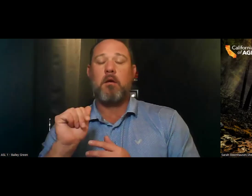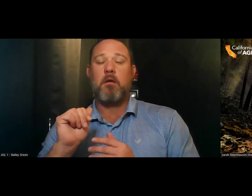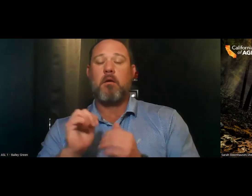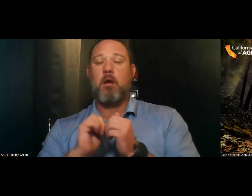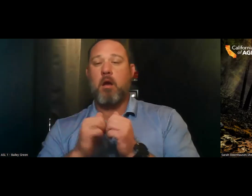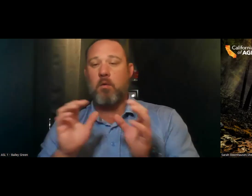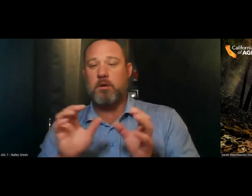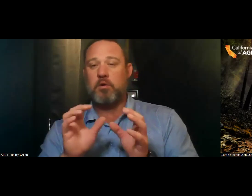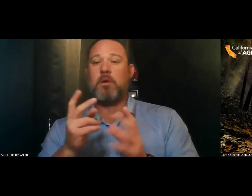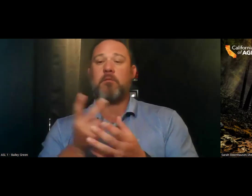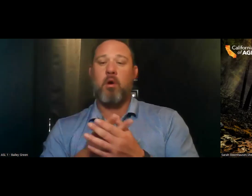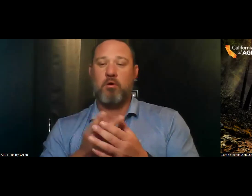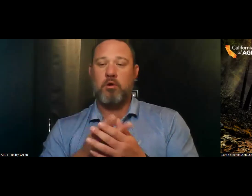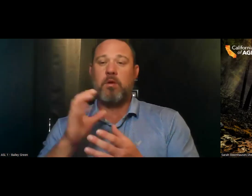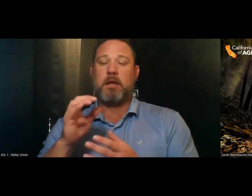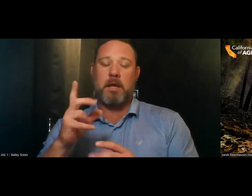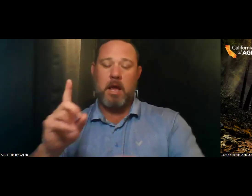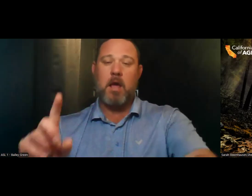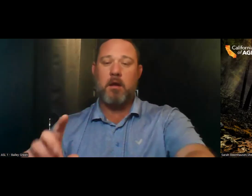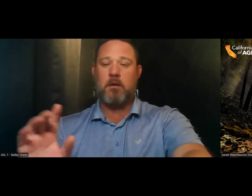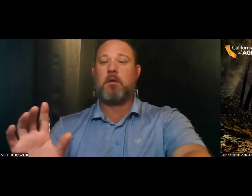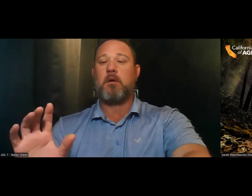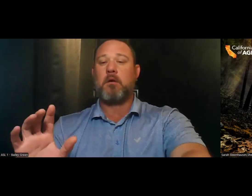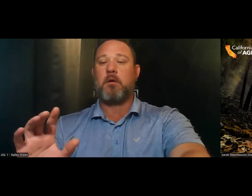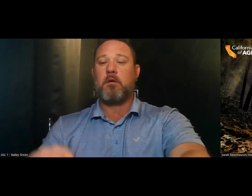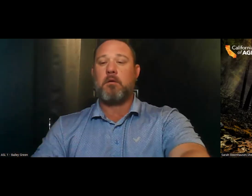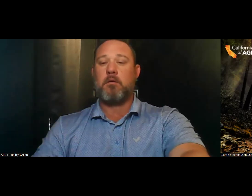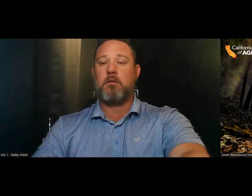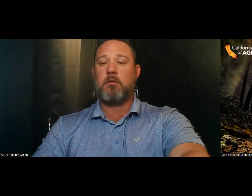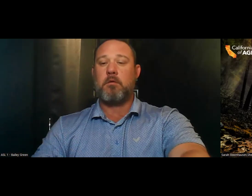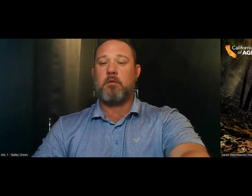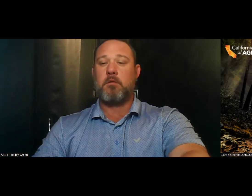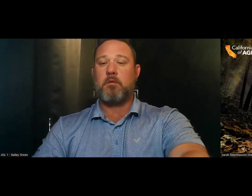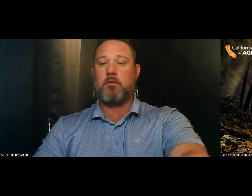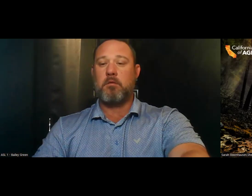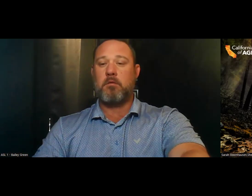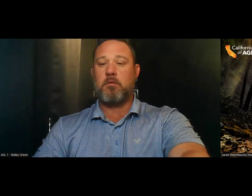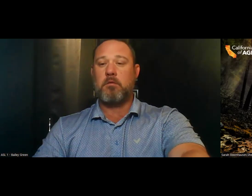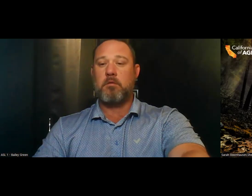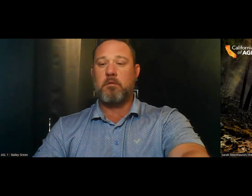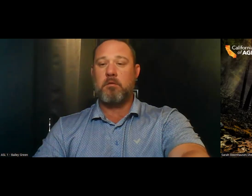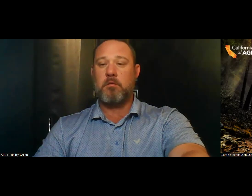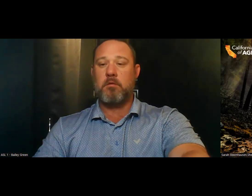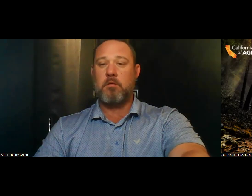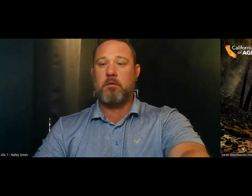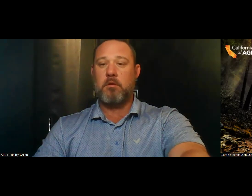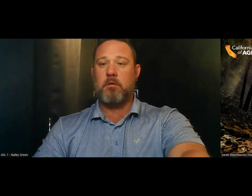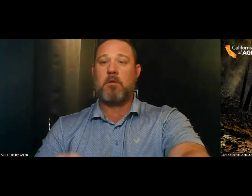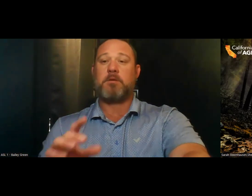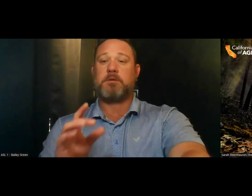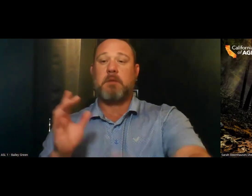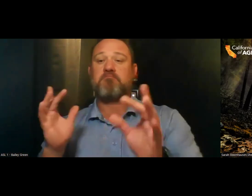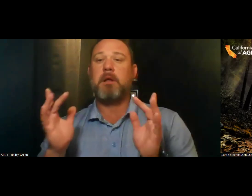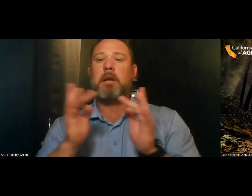this kind of in partnership with EACAD as you know, connectors across the other